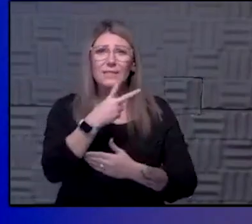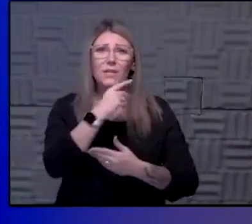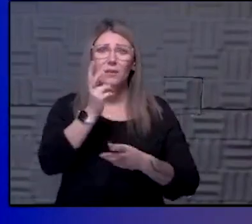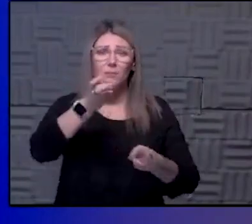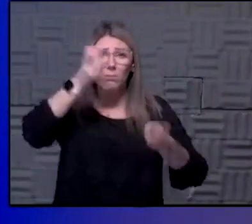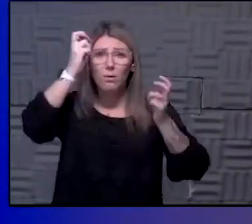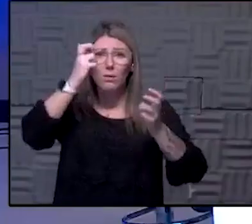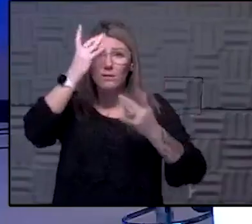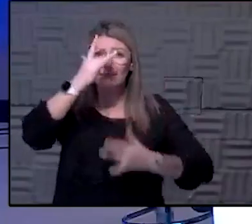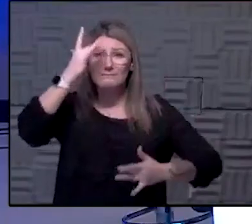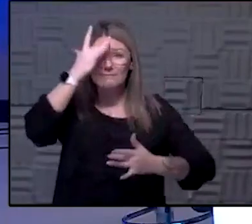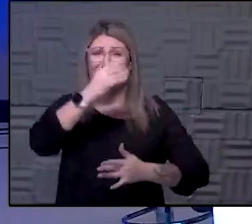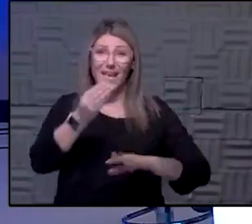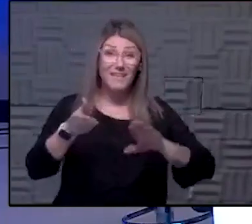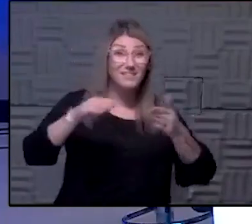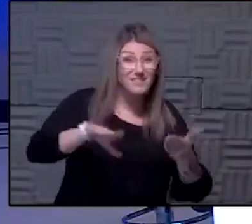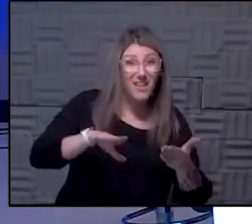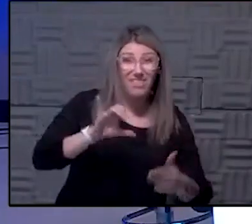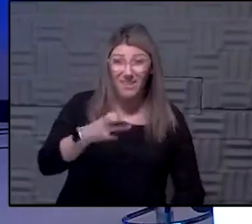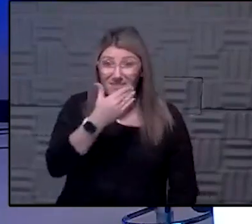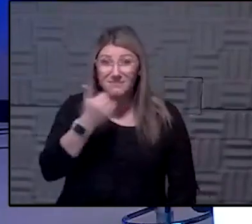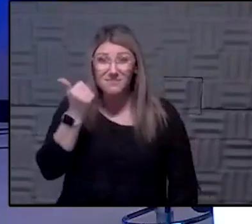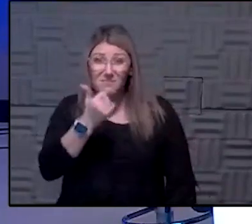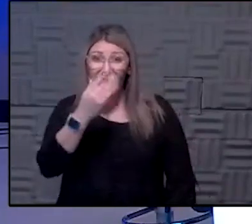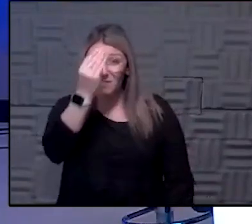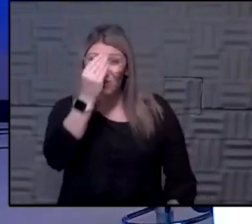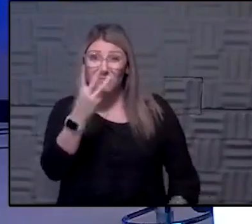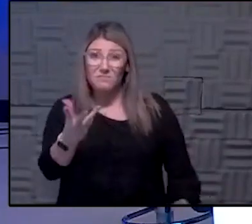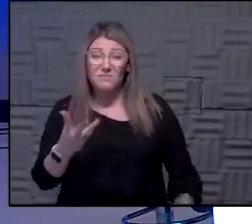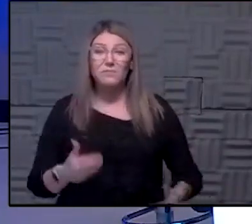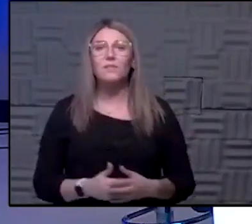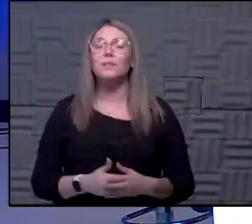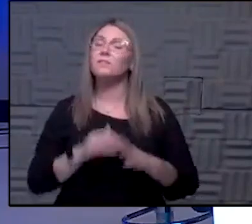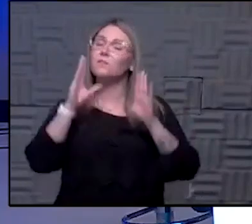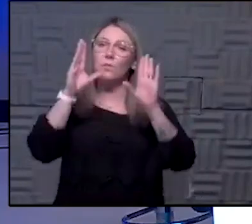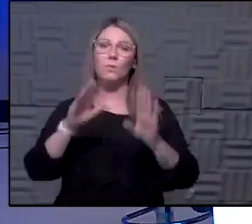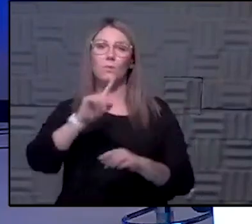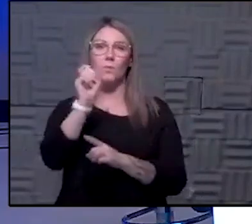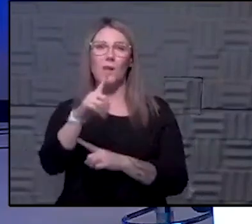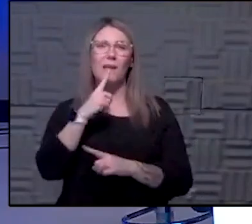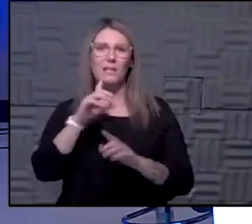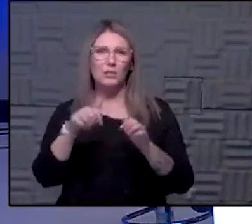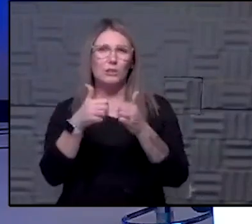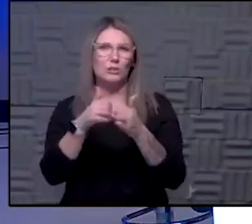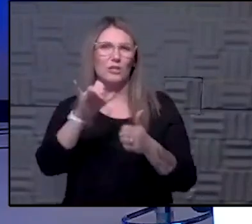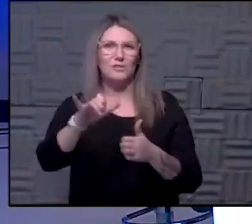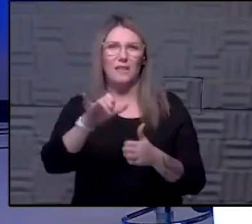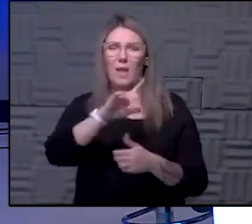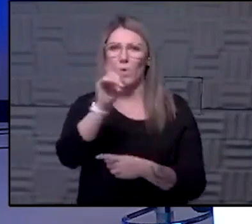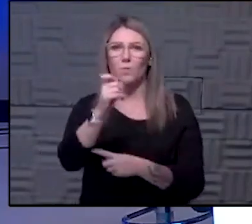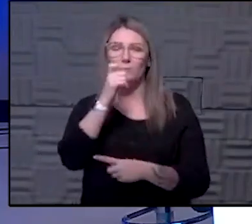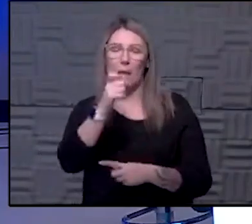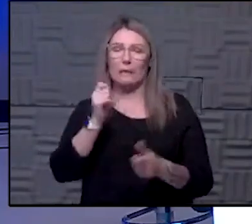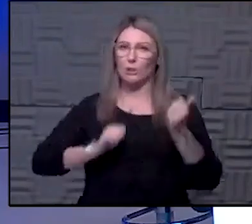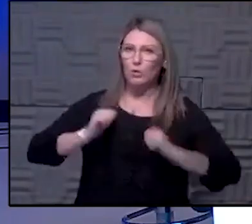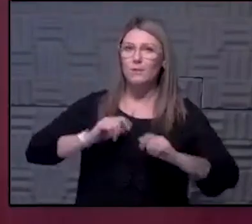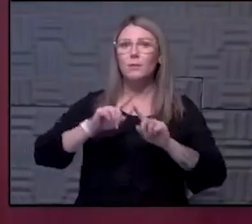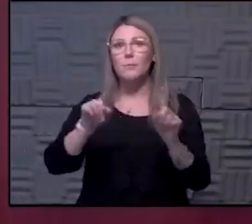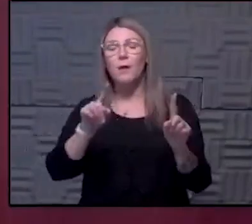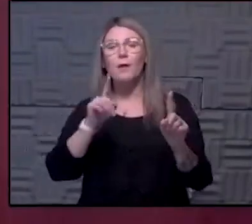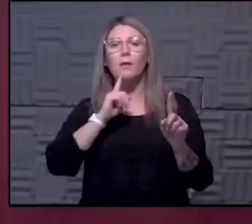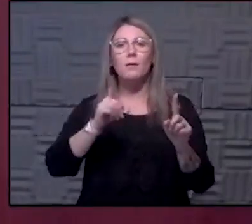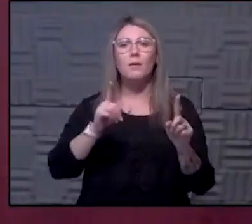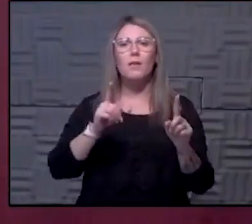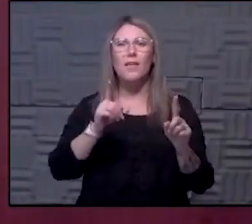and death. So That's the best news. And I think, it is a great question. So when I say I want to challenge the stem of the question, I wasn't trying to be aggressive. I'm just trying to say that